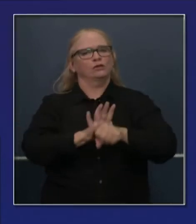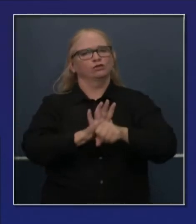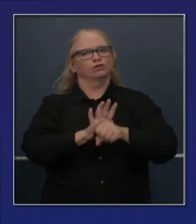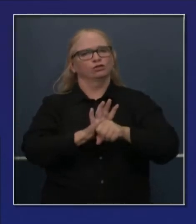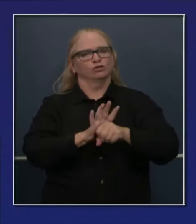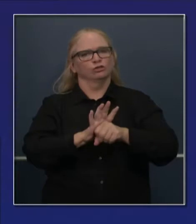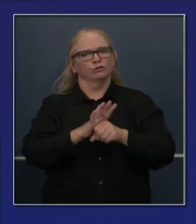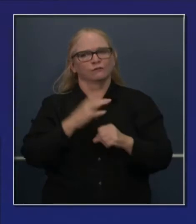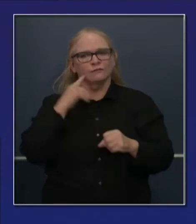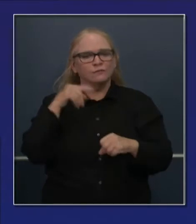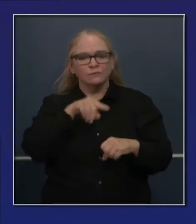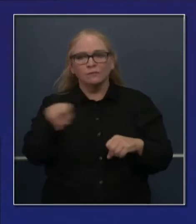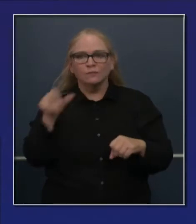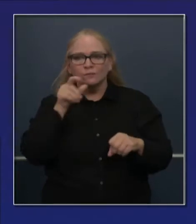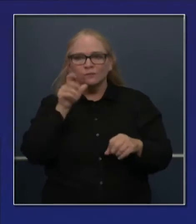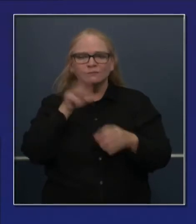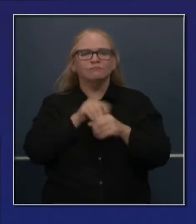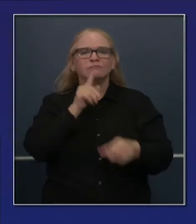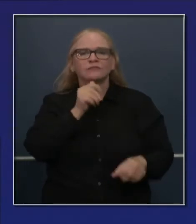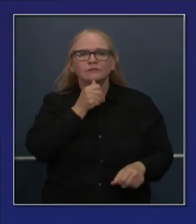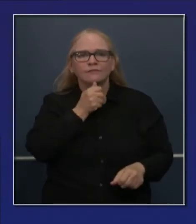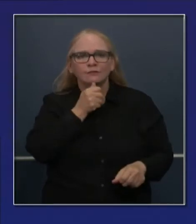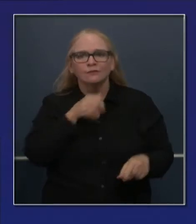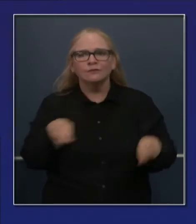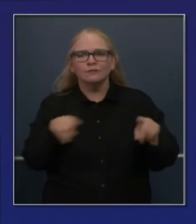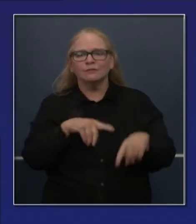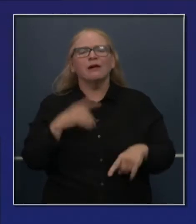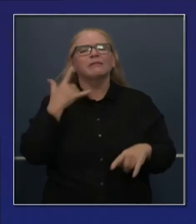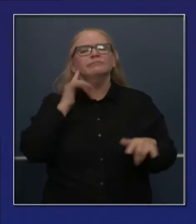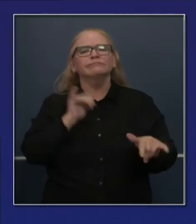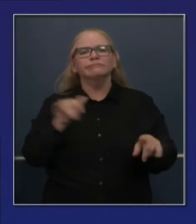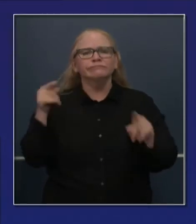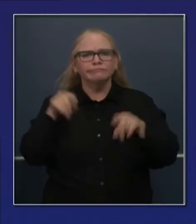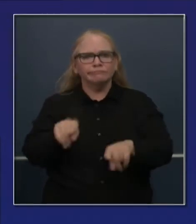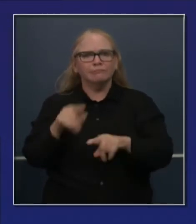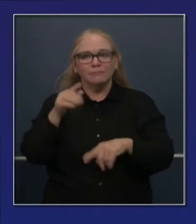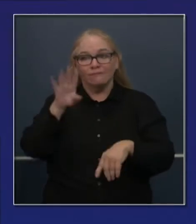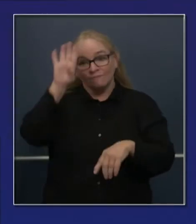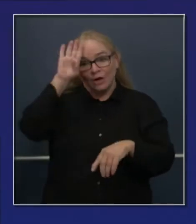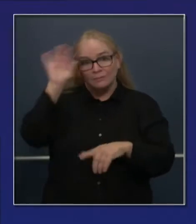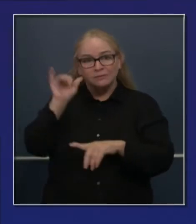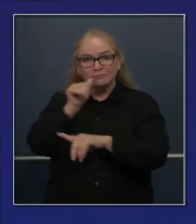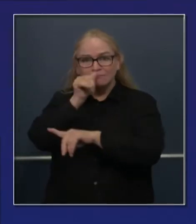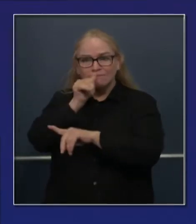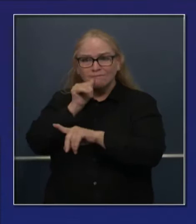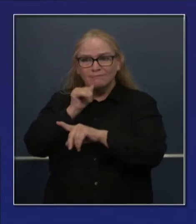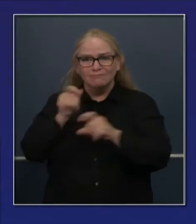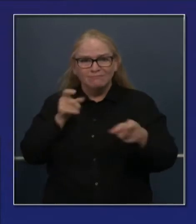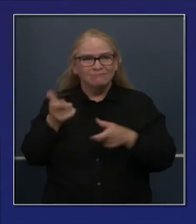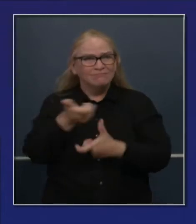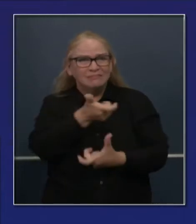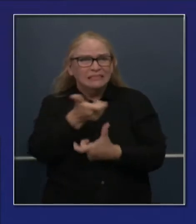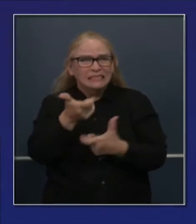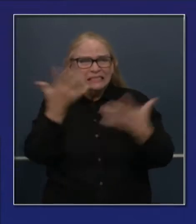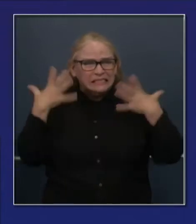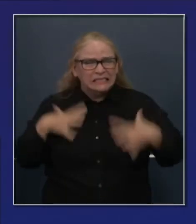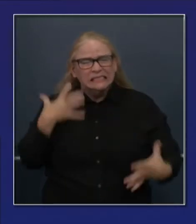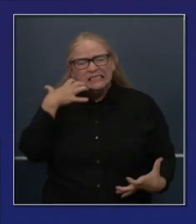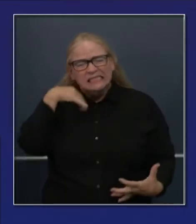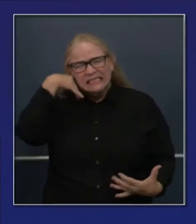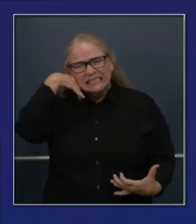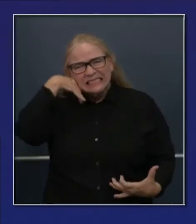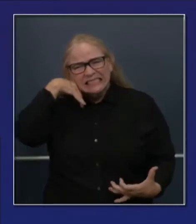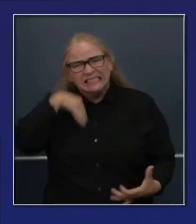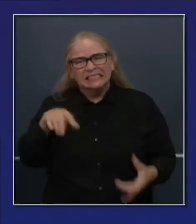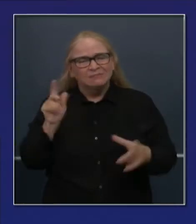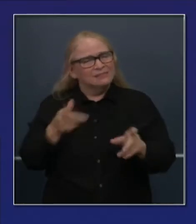you individually, but also our firefighters that are dealing with extraordinary circumstances, the